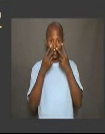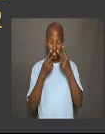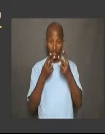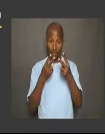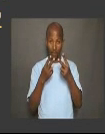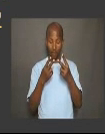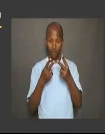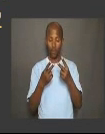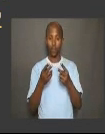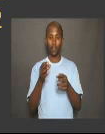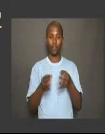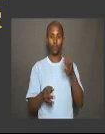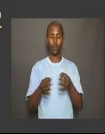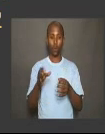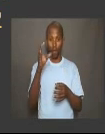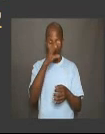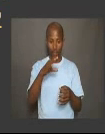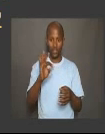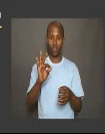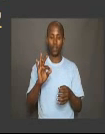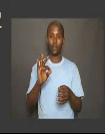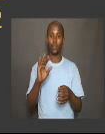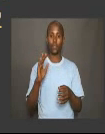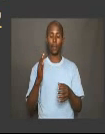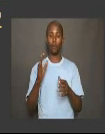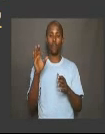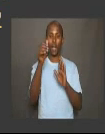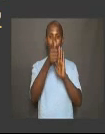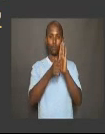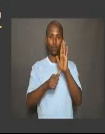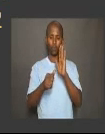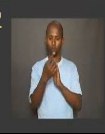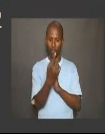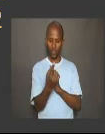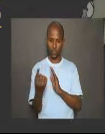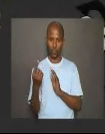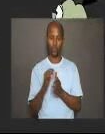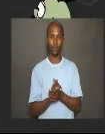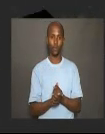can identify the type of asymptotes for each.